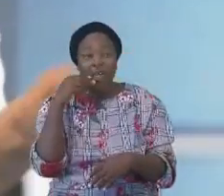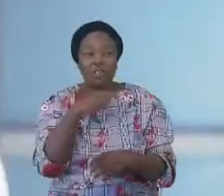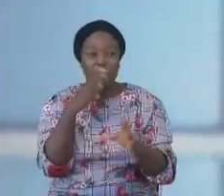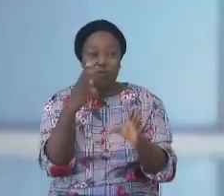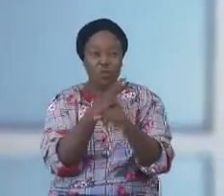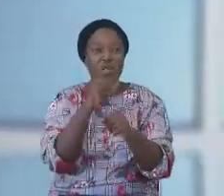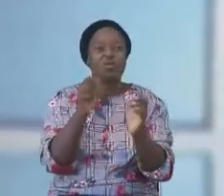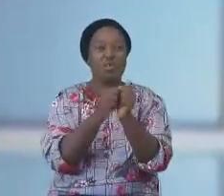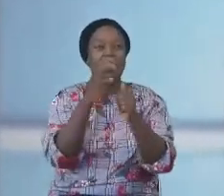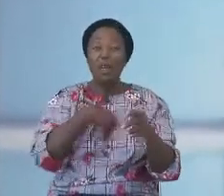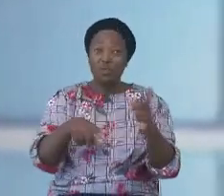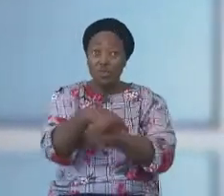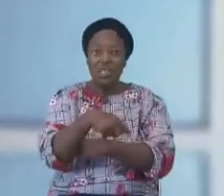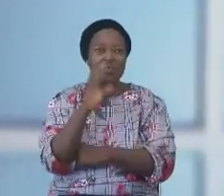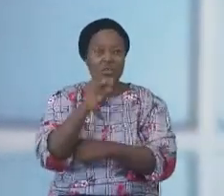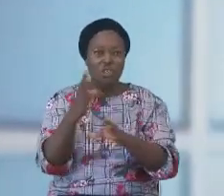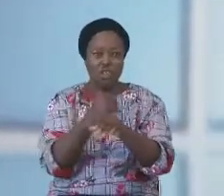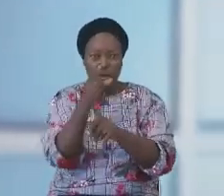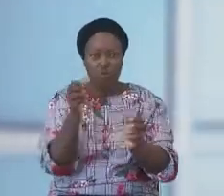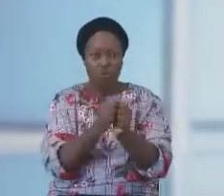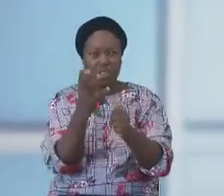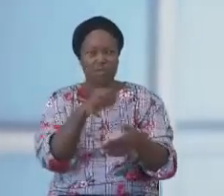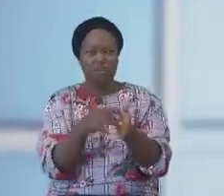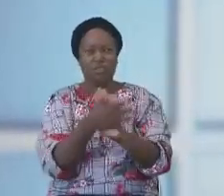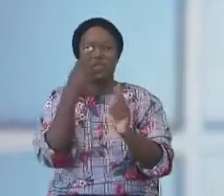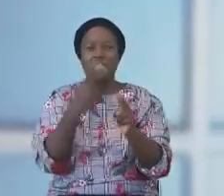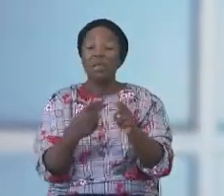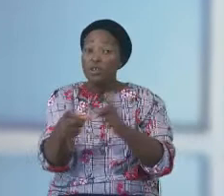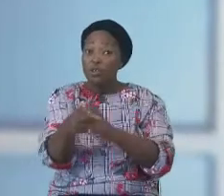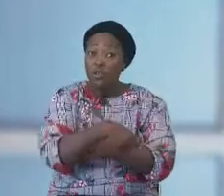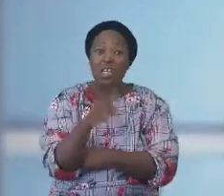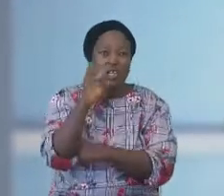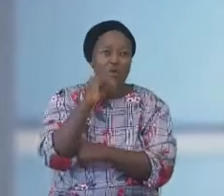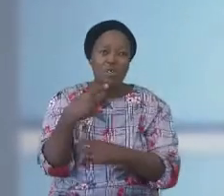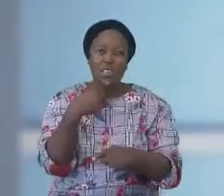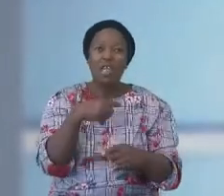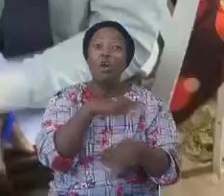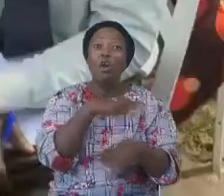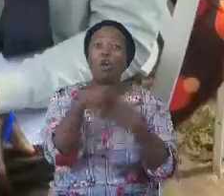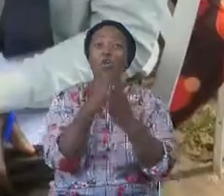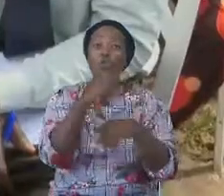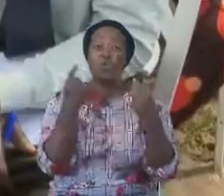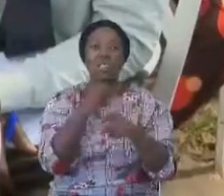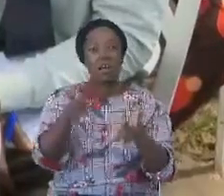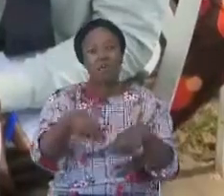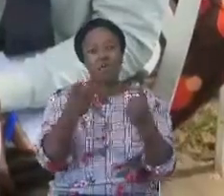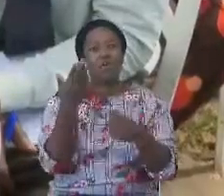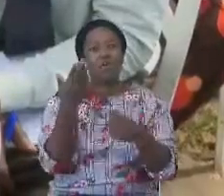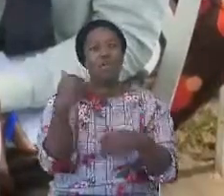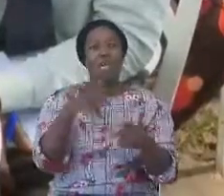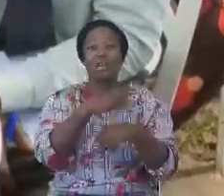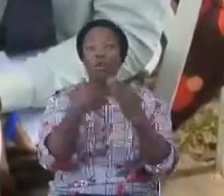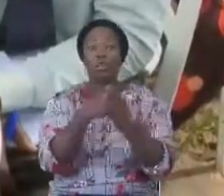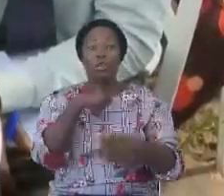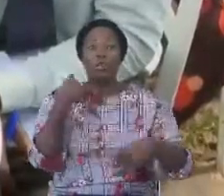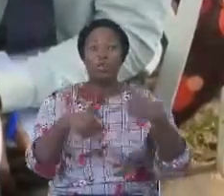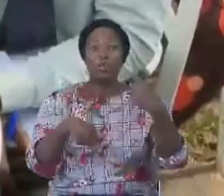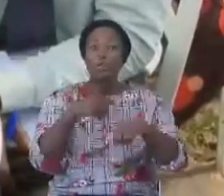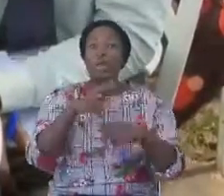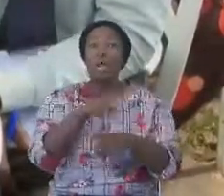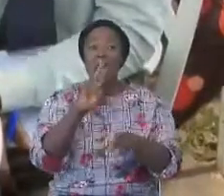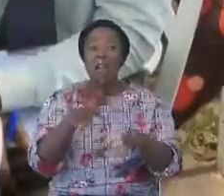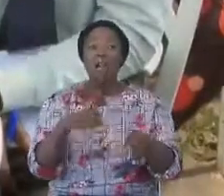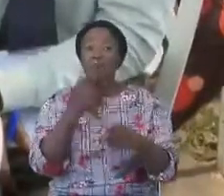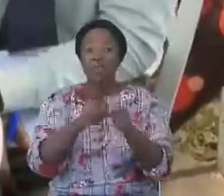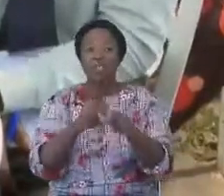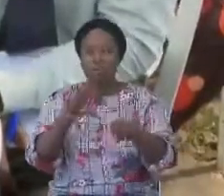also took this man with him. And today he will take you with him. Today he will say,